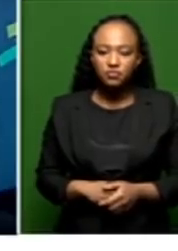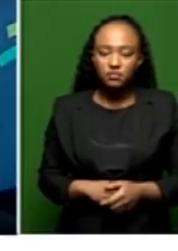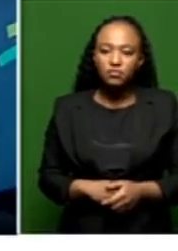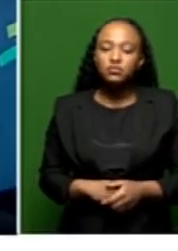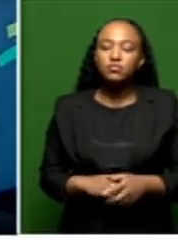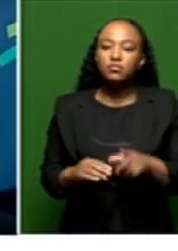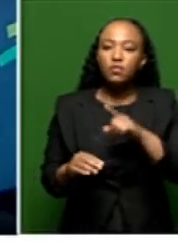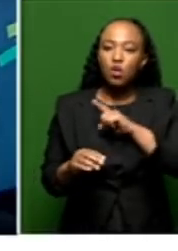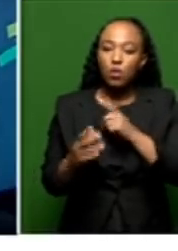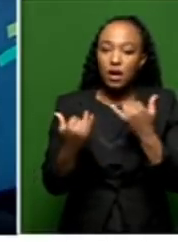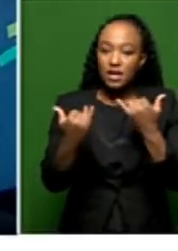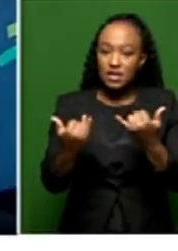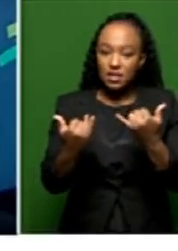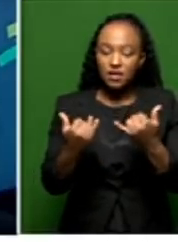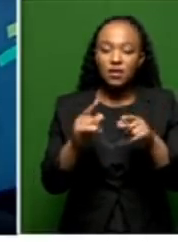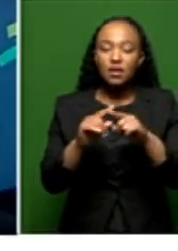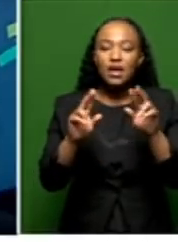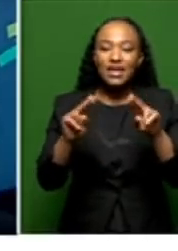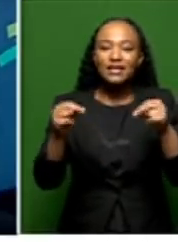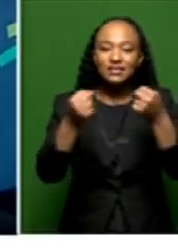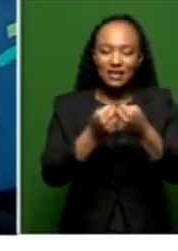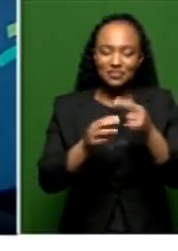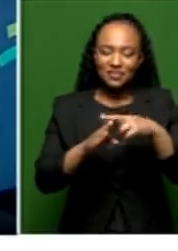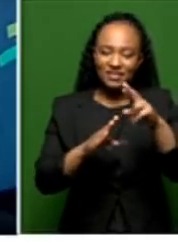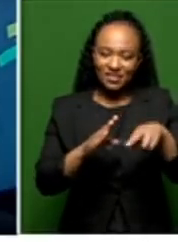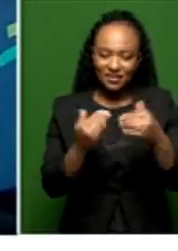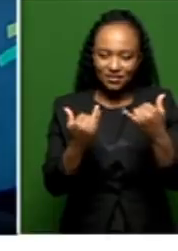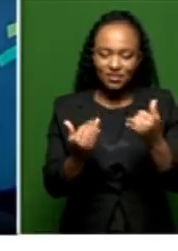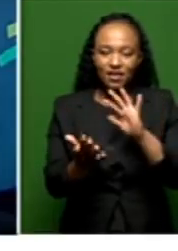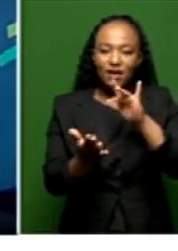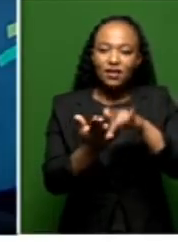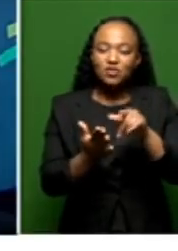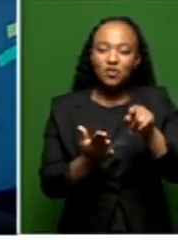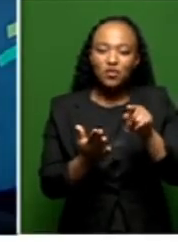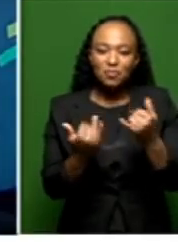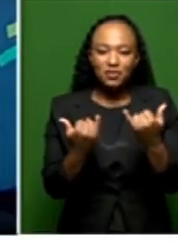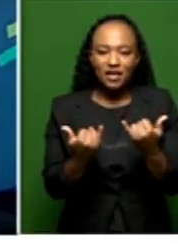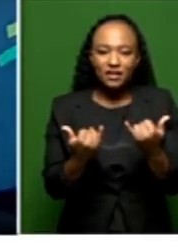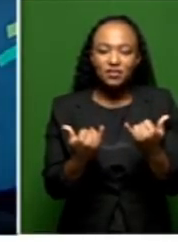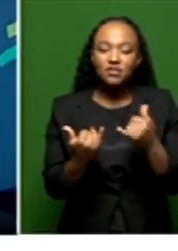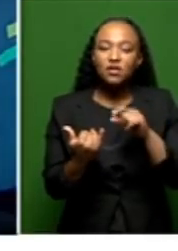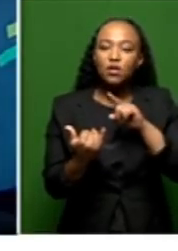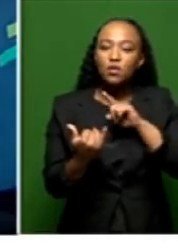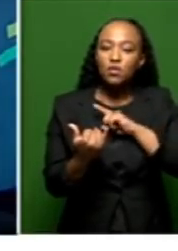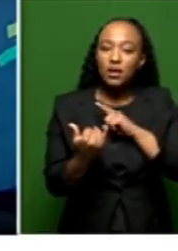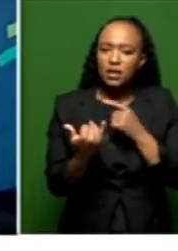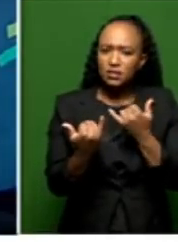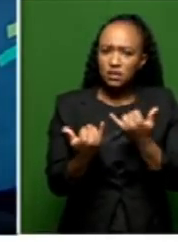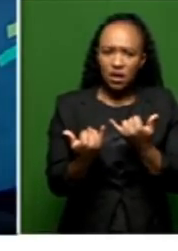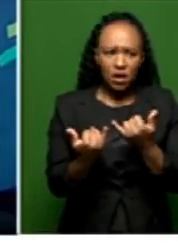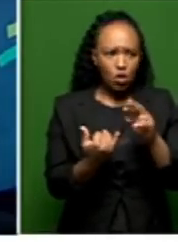floor here at the National Results Center, speaking to various political parties.